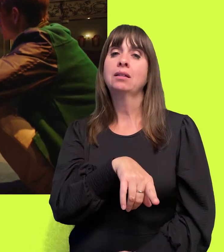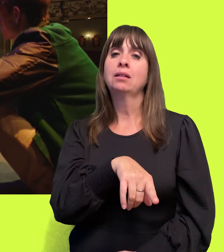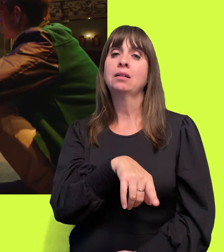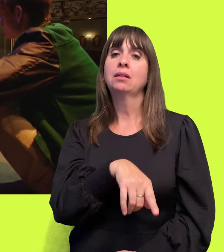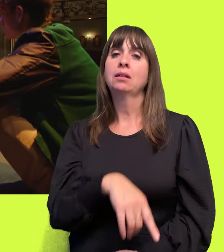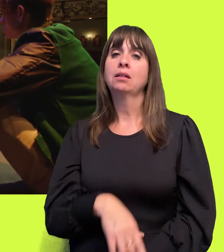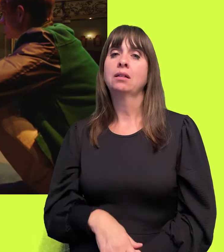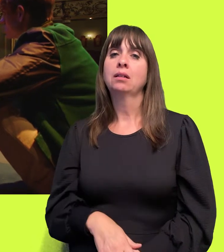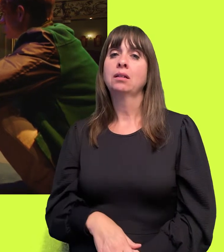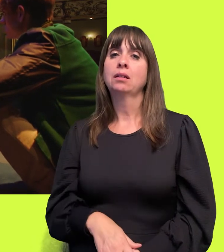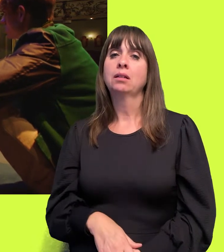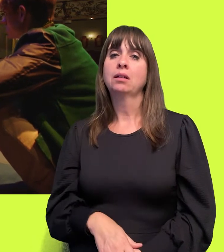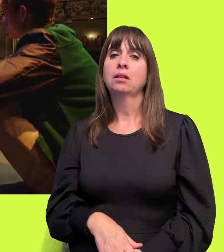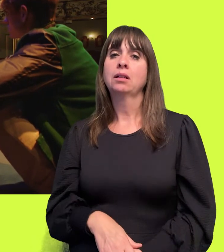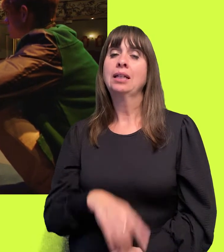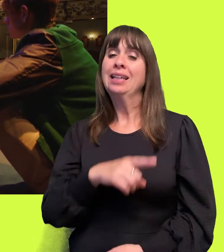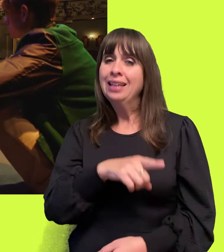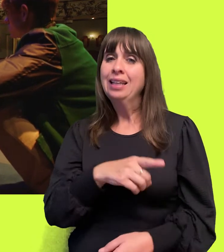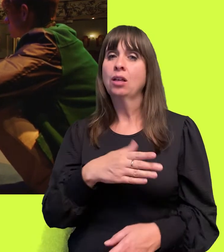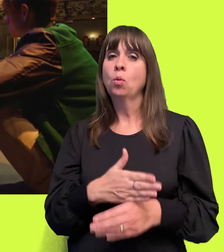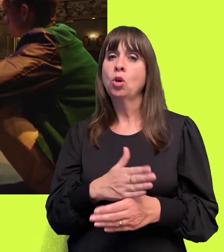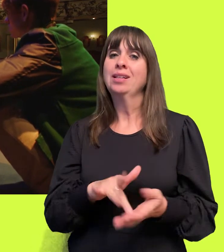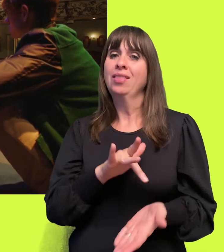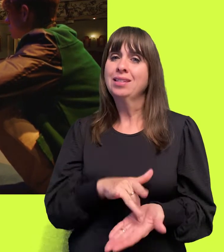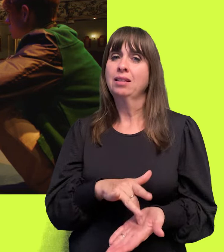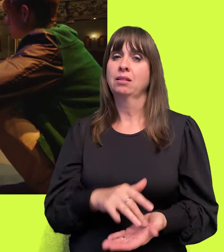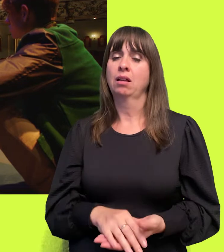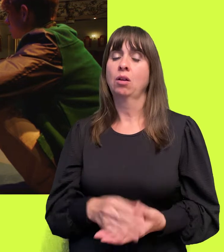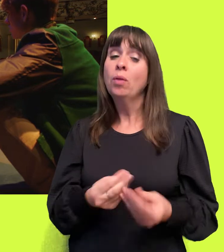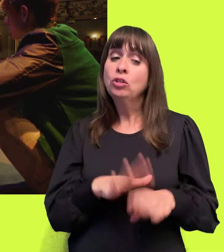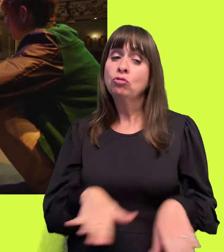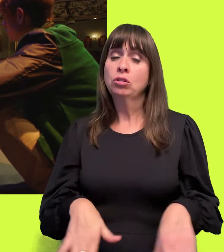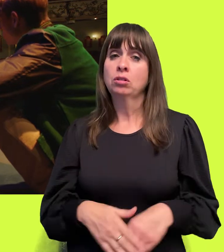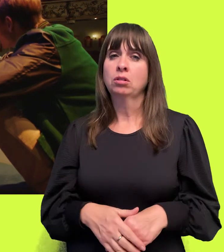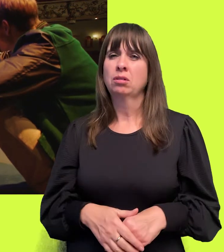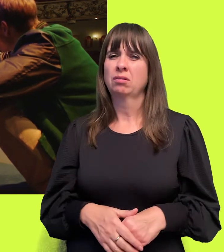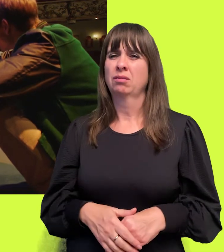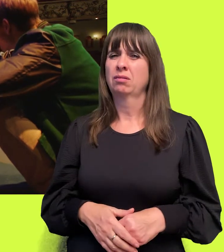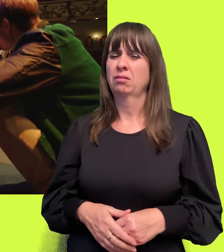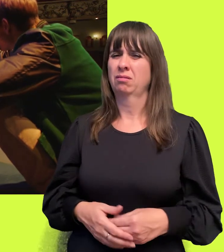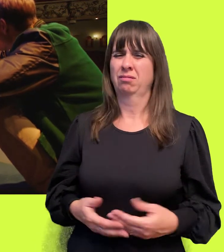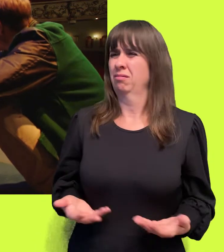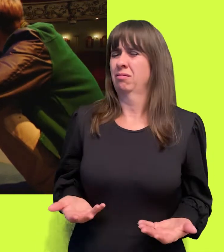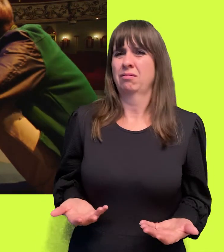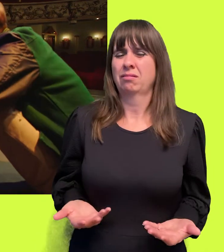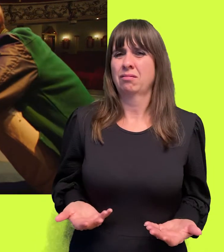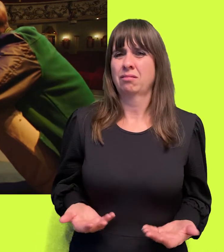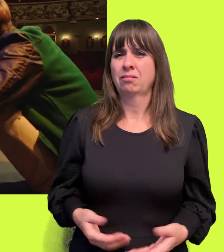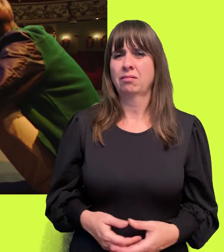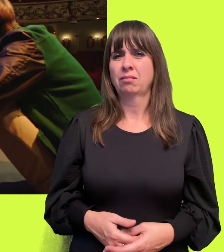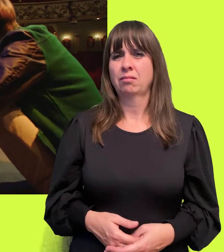man, he works in the centre with the kids. Well, what centre? What kids? What's she on